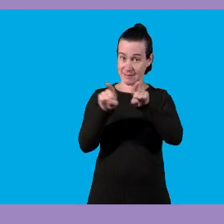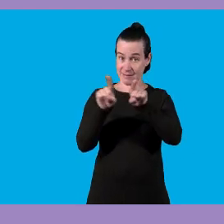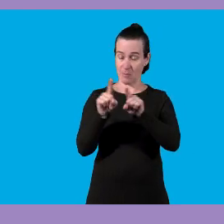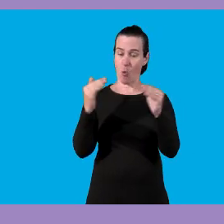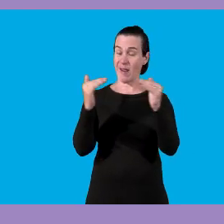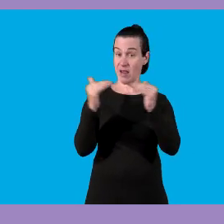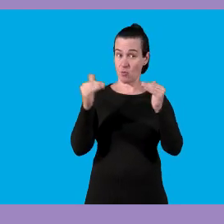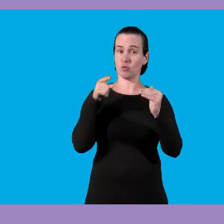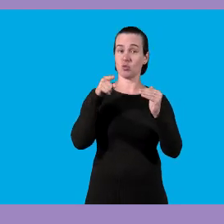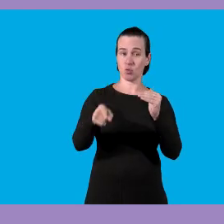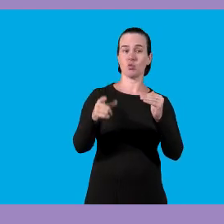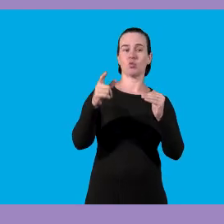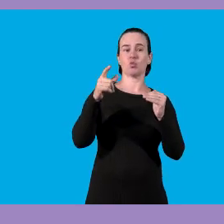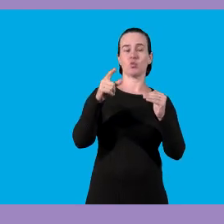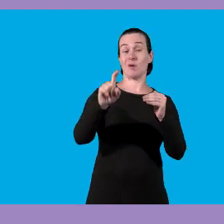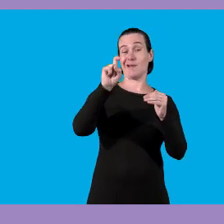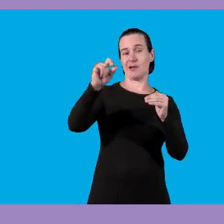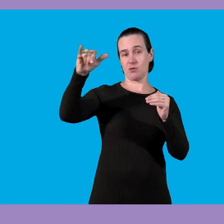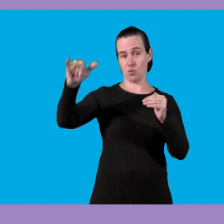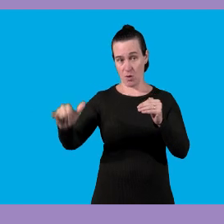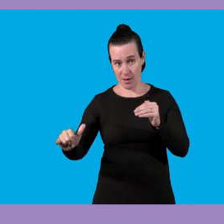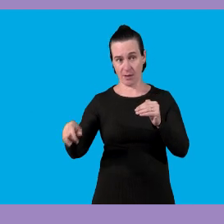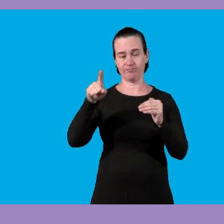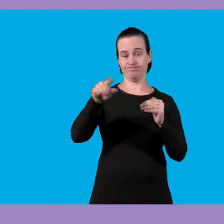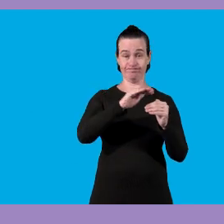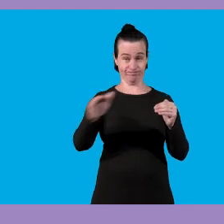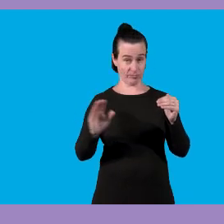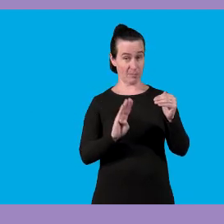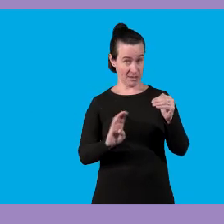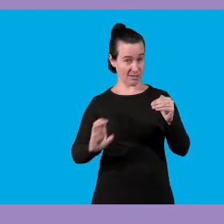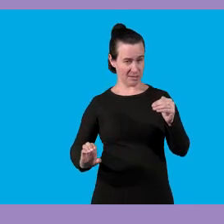XY, which must be proportional to side BC, and